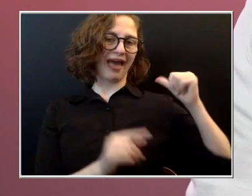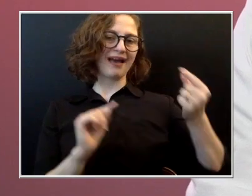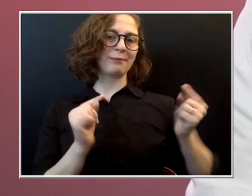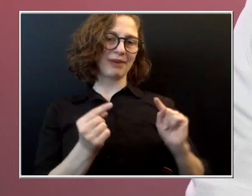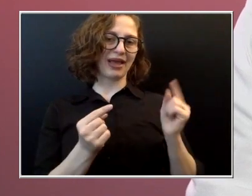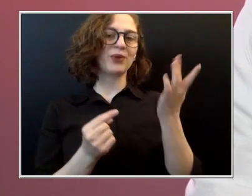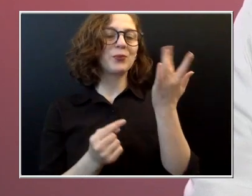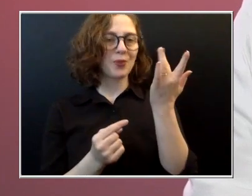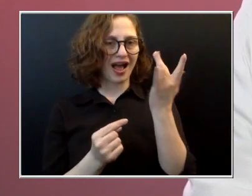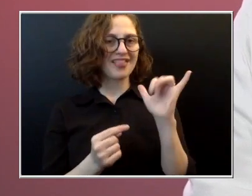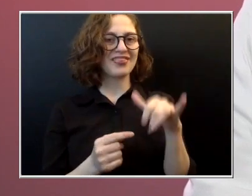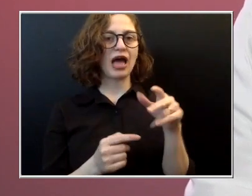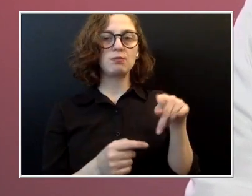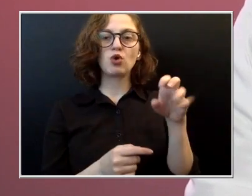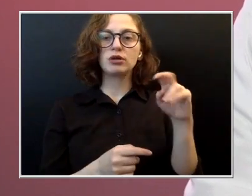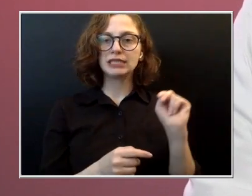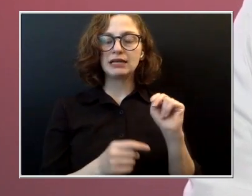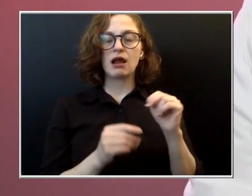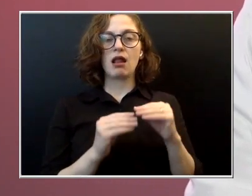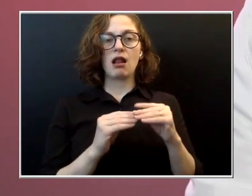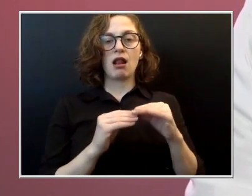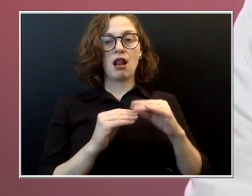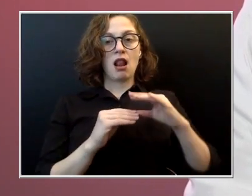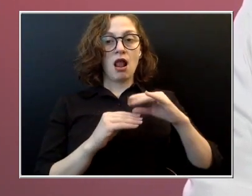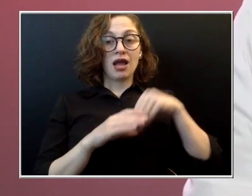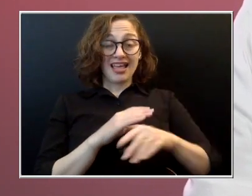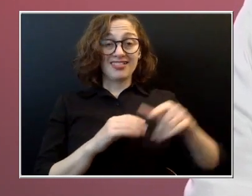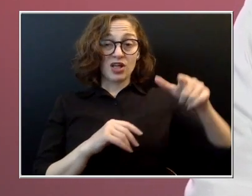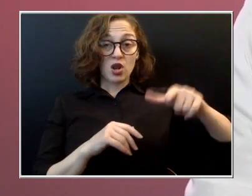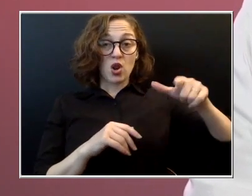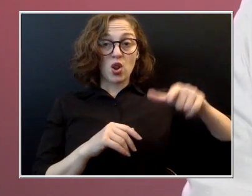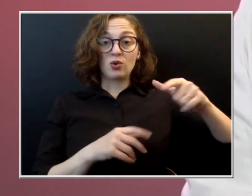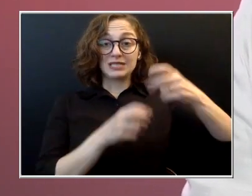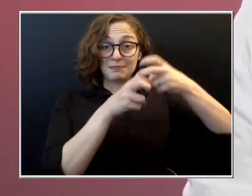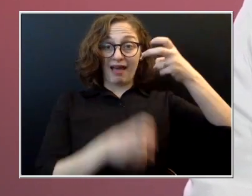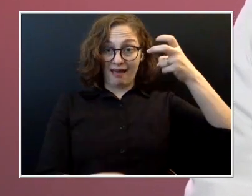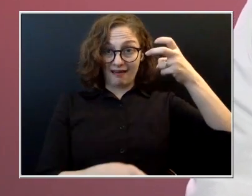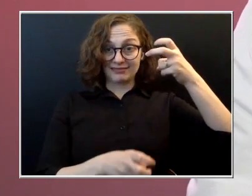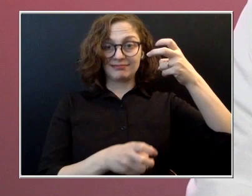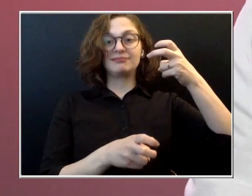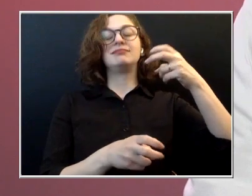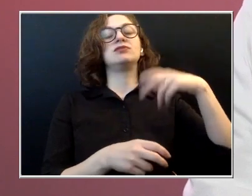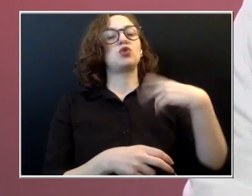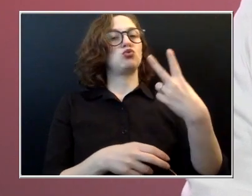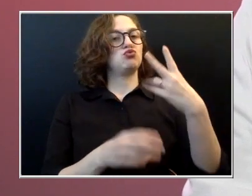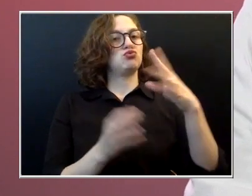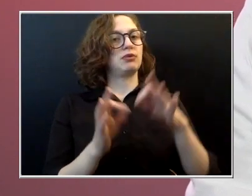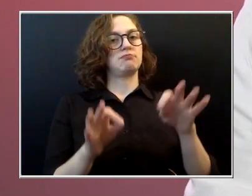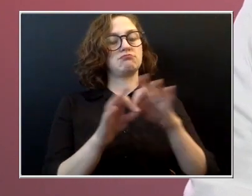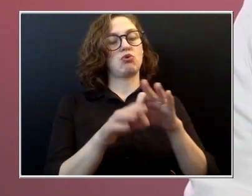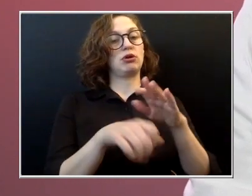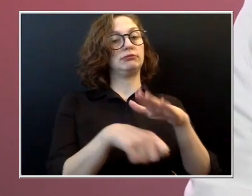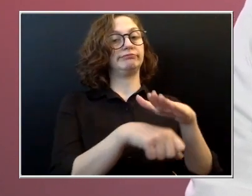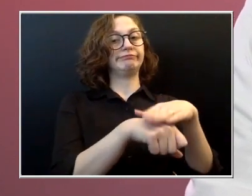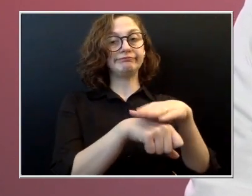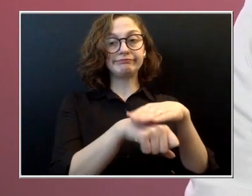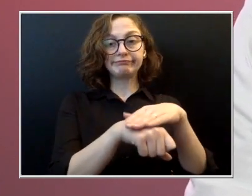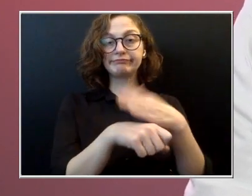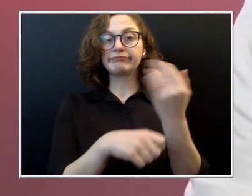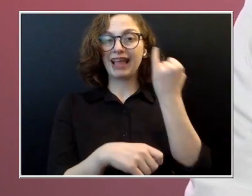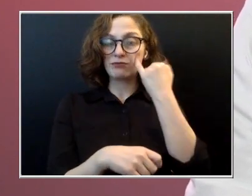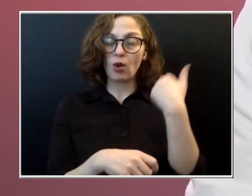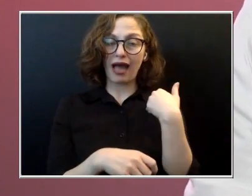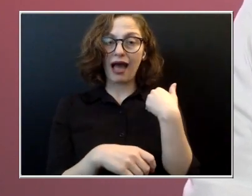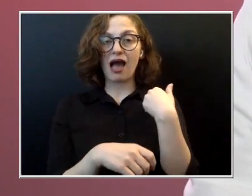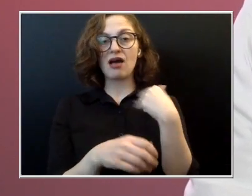spine also. So those are the two important clues. If patients have carpal tunnel and on top of that do have some spinal